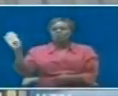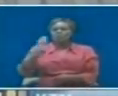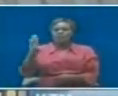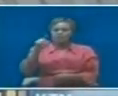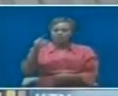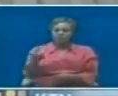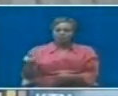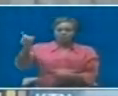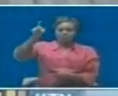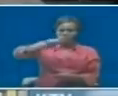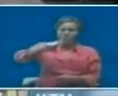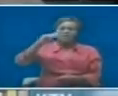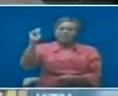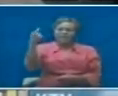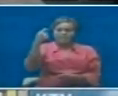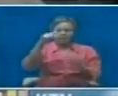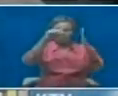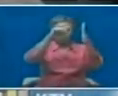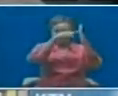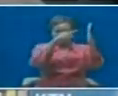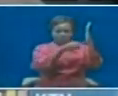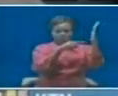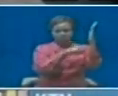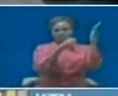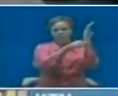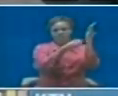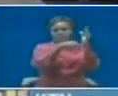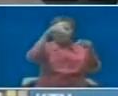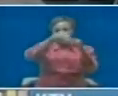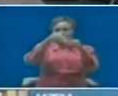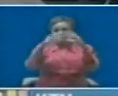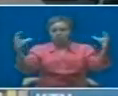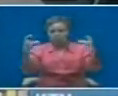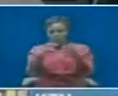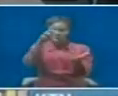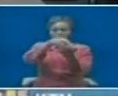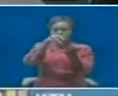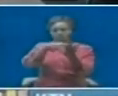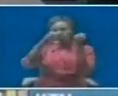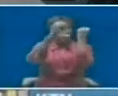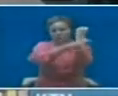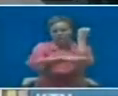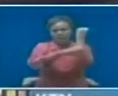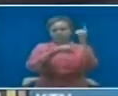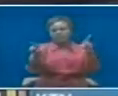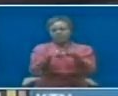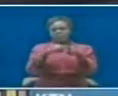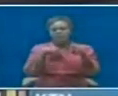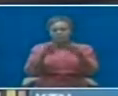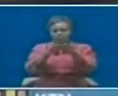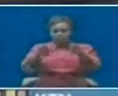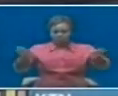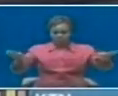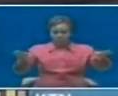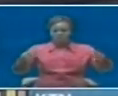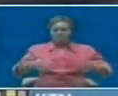has raised Kenya's profile among the international investing community and has positioned the country as having a stable fiscal